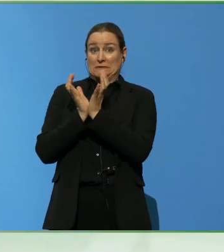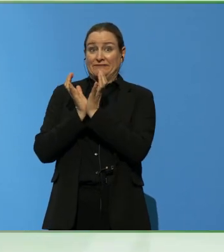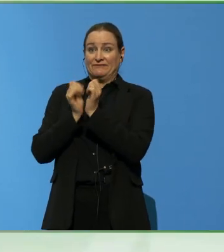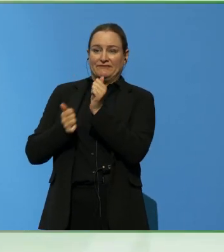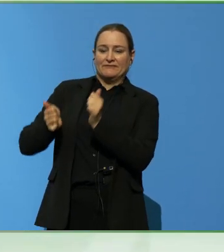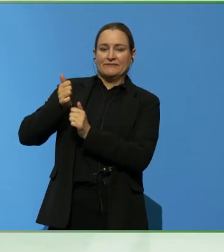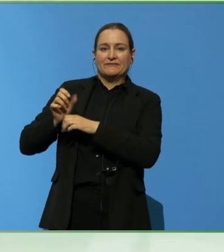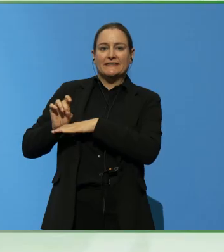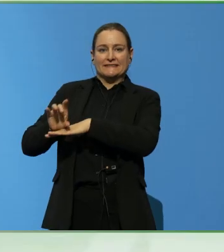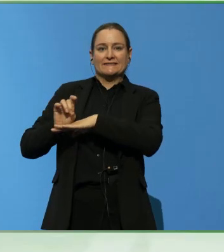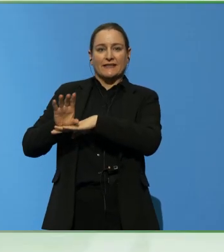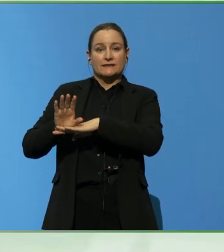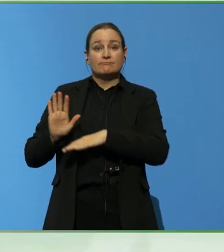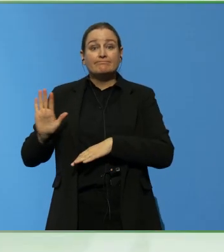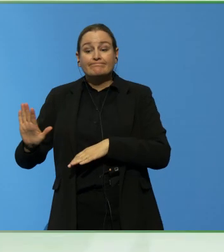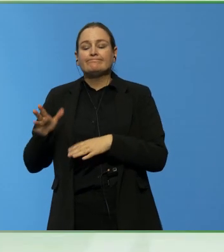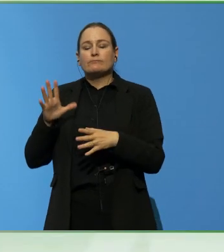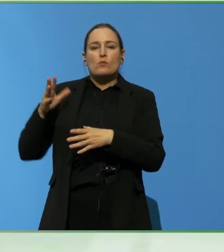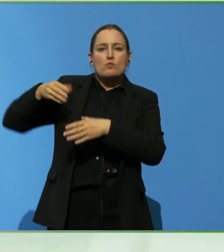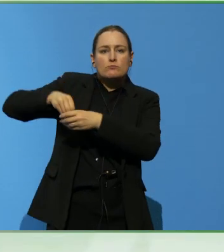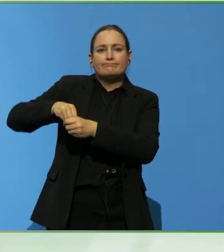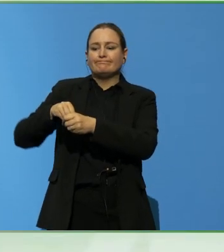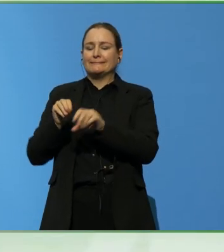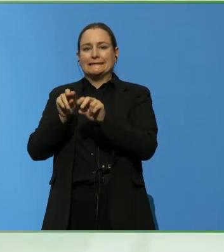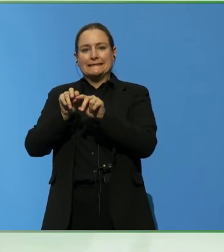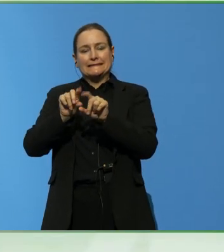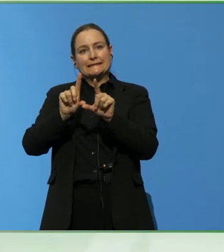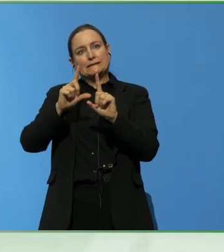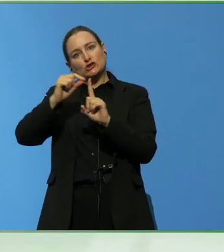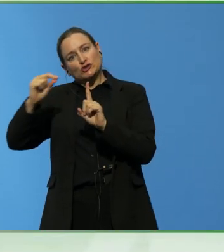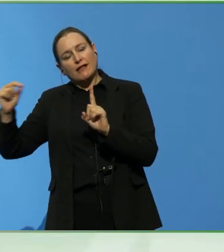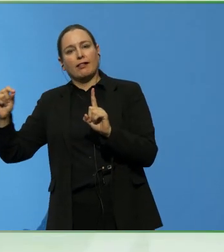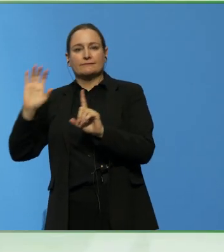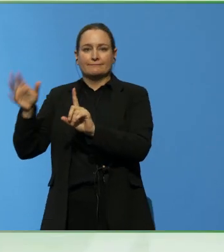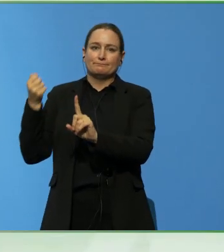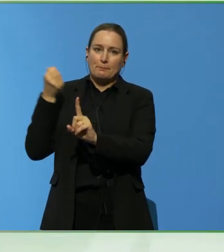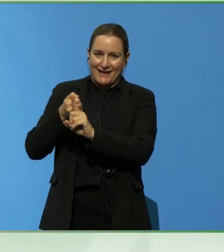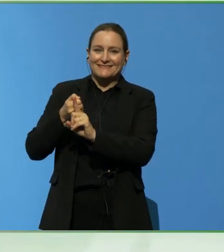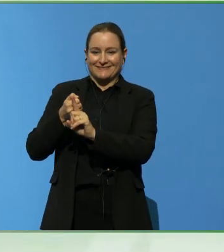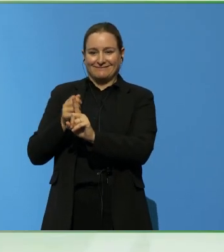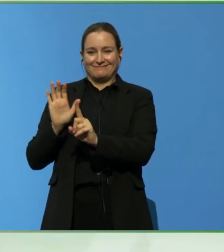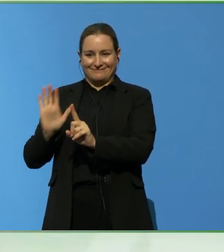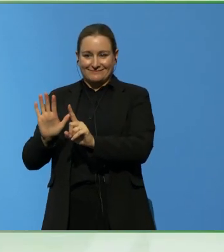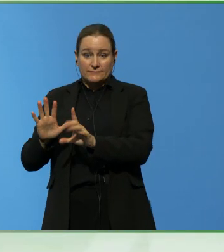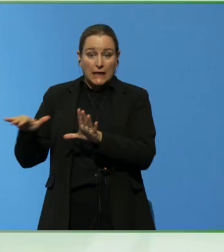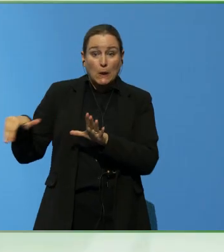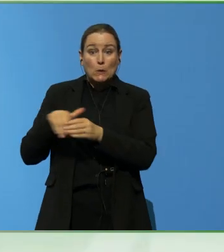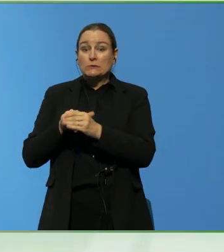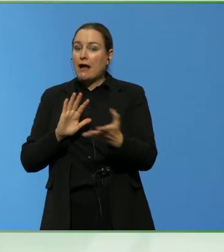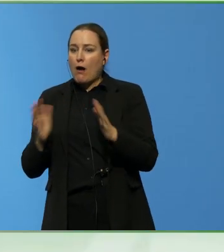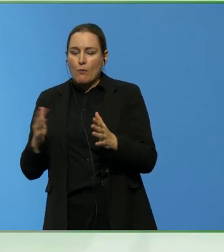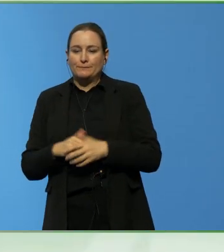the Digital Impact Division. She works on inclusion, gender equality, and digital technology together with